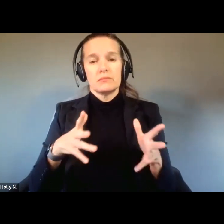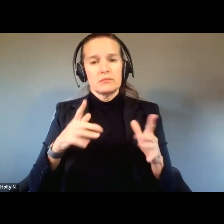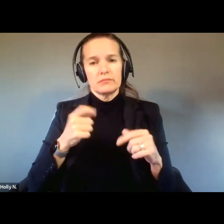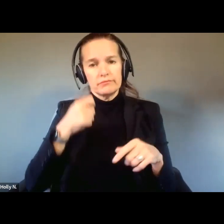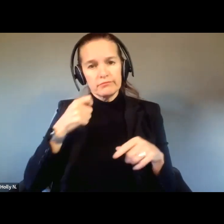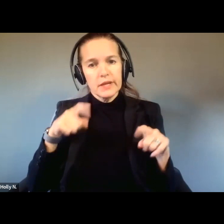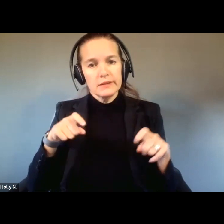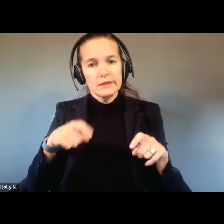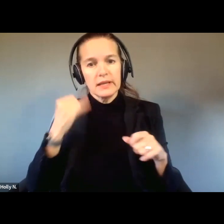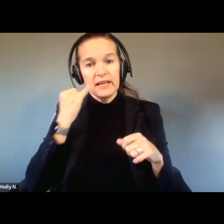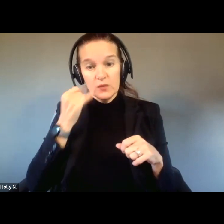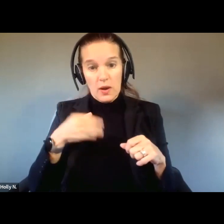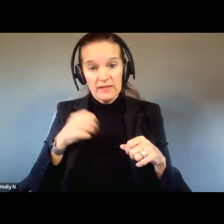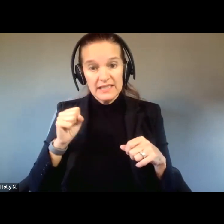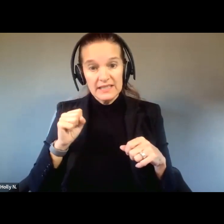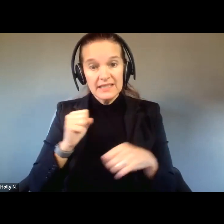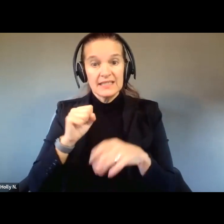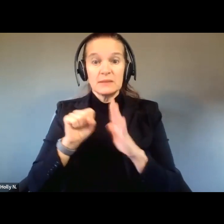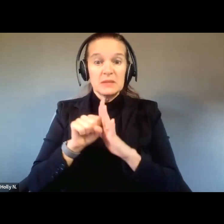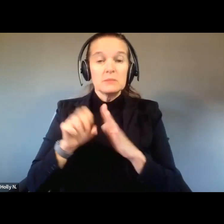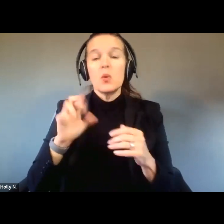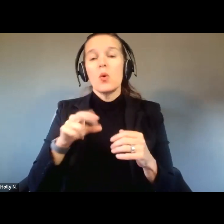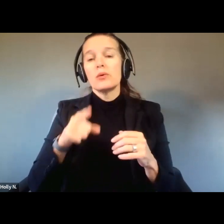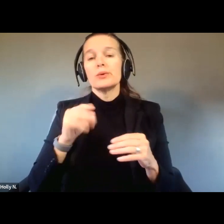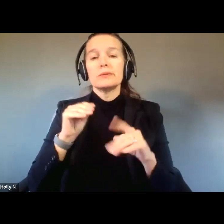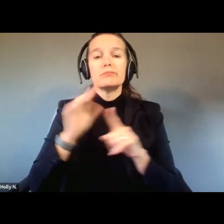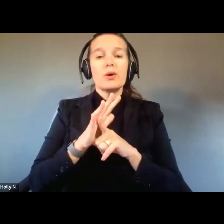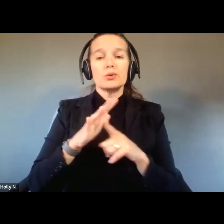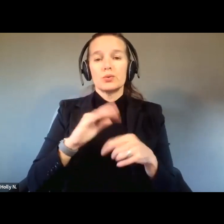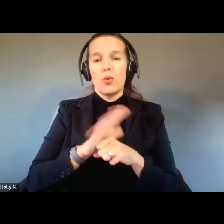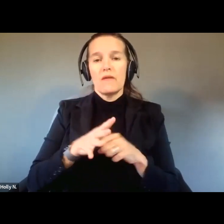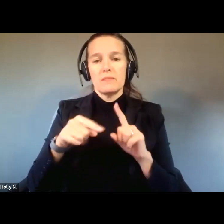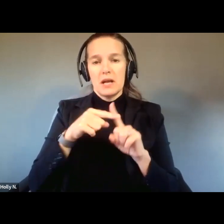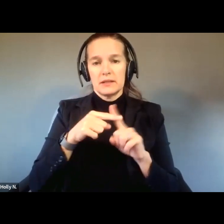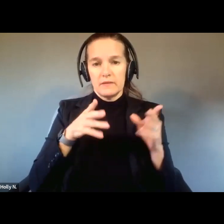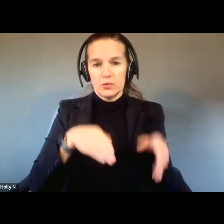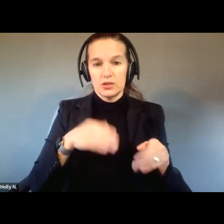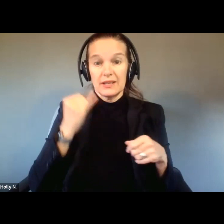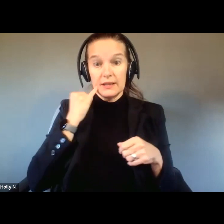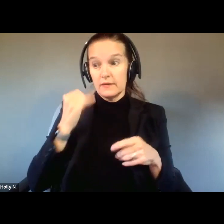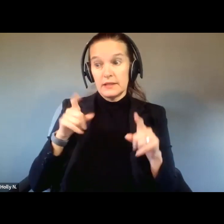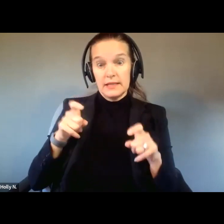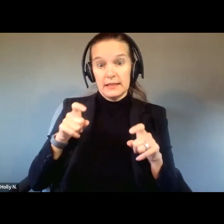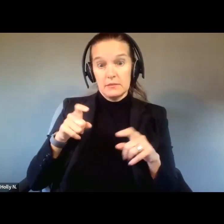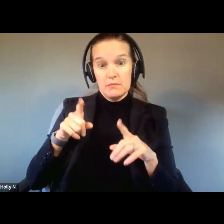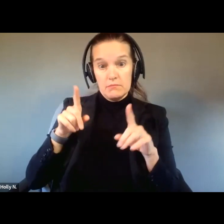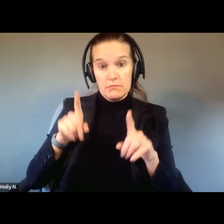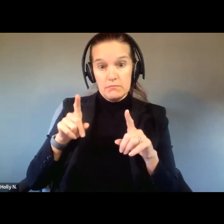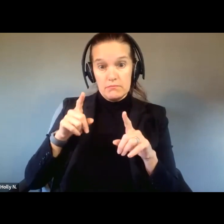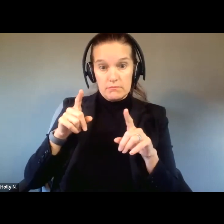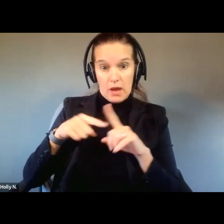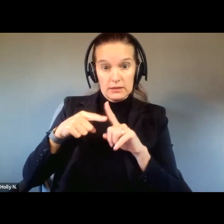symptoms or have been exposed to a COVID positive person. If you test positive on an at-home antigen